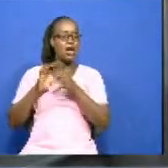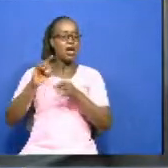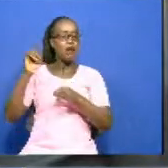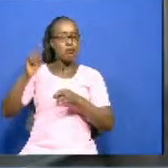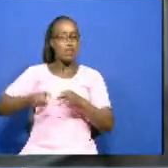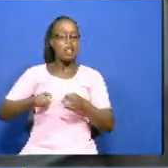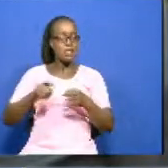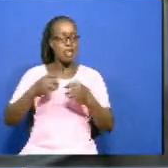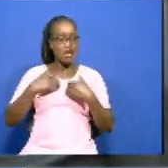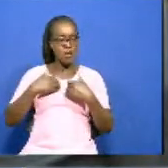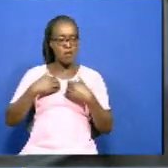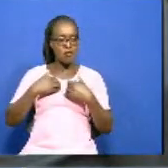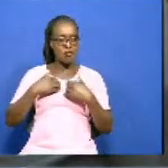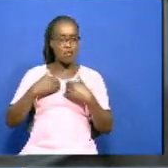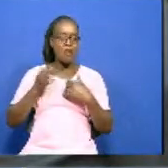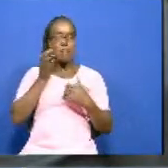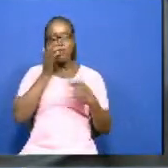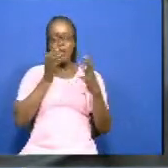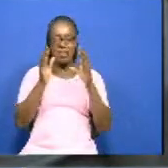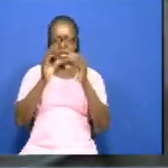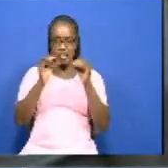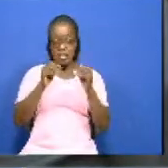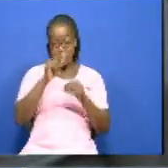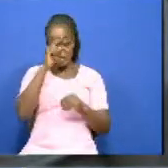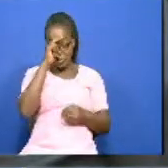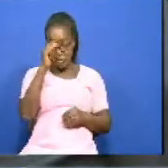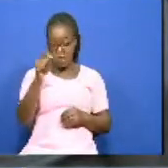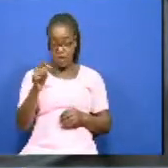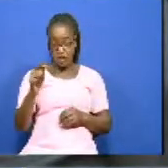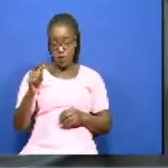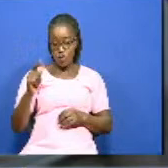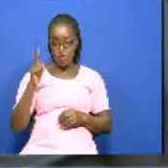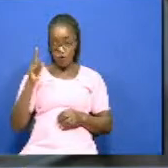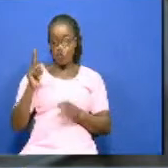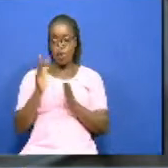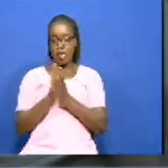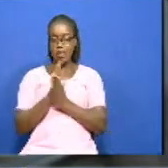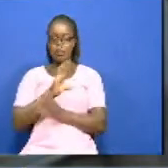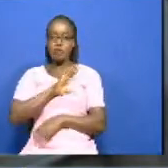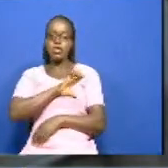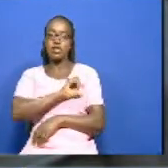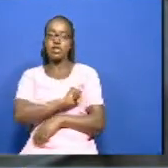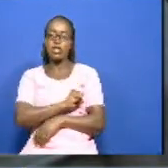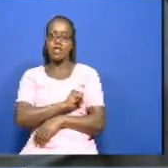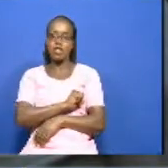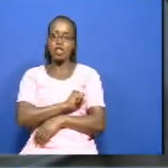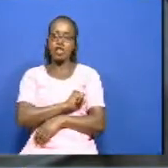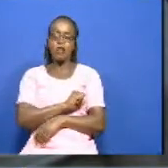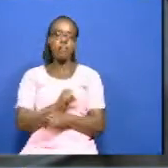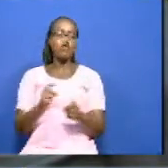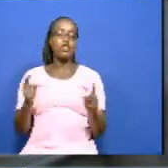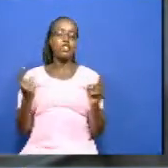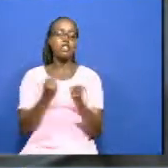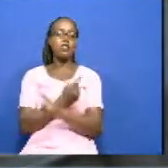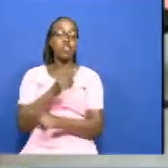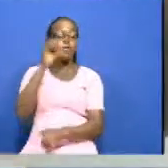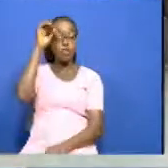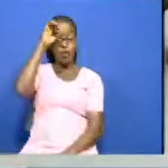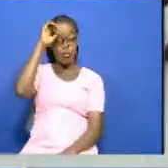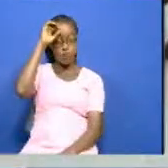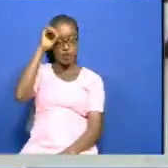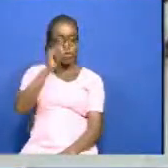non-violence, respect for the rule of law, and tolerance for divergent